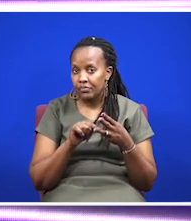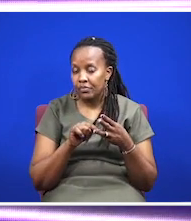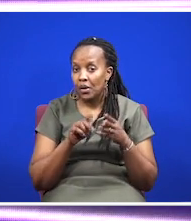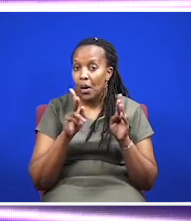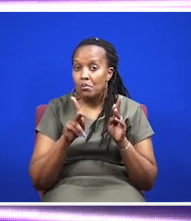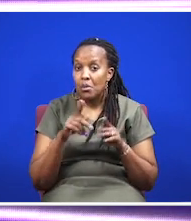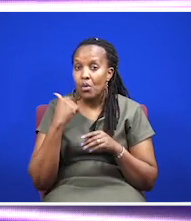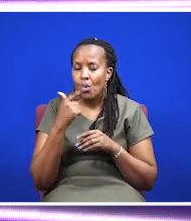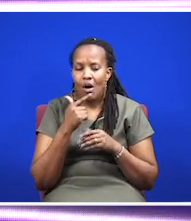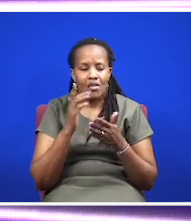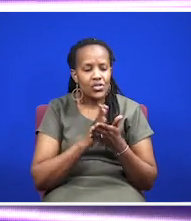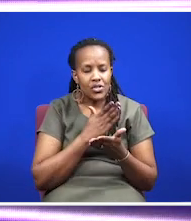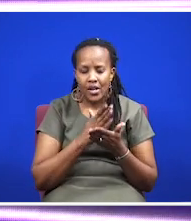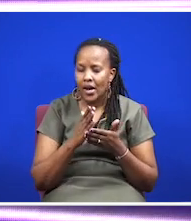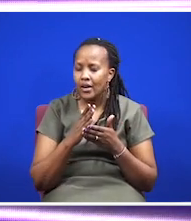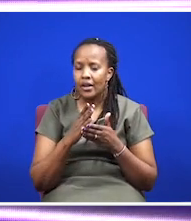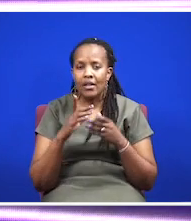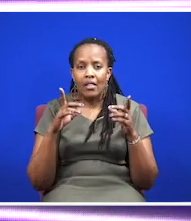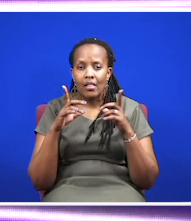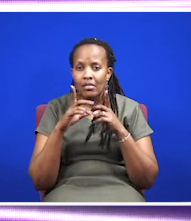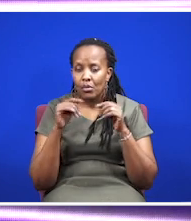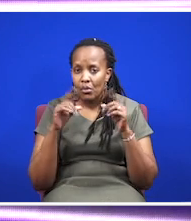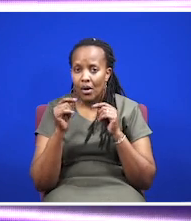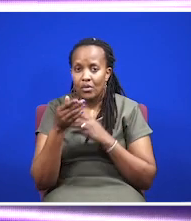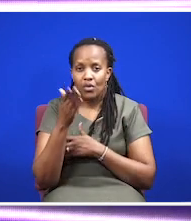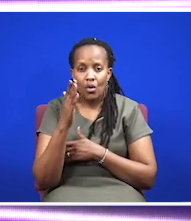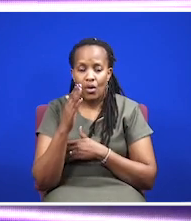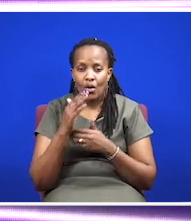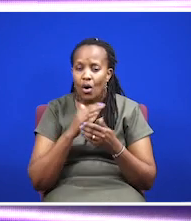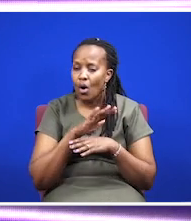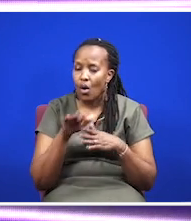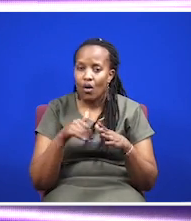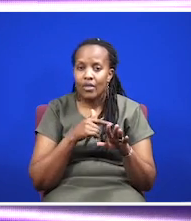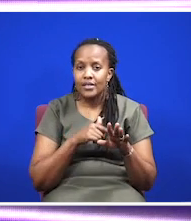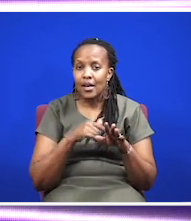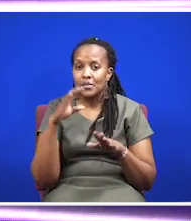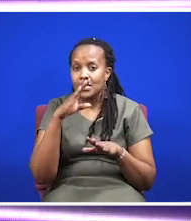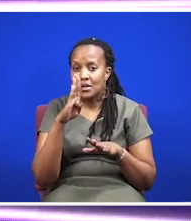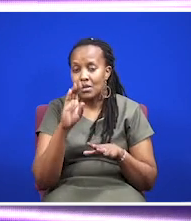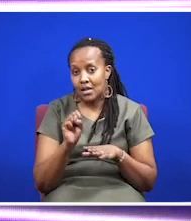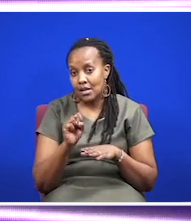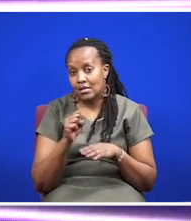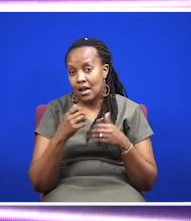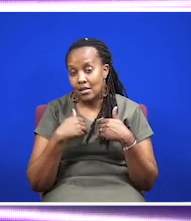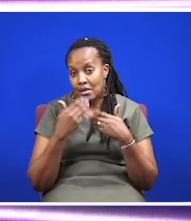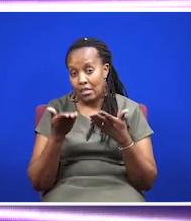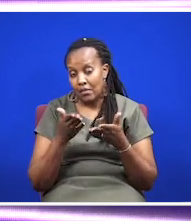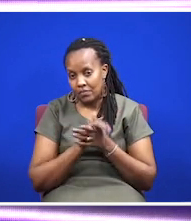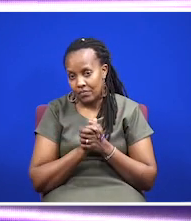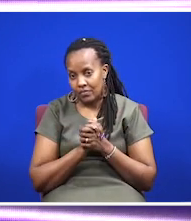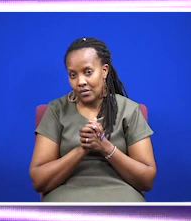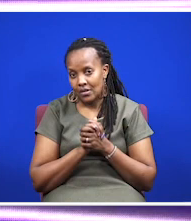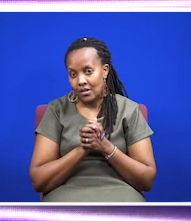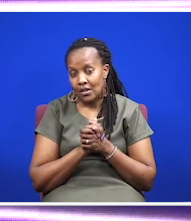and have shared the word of God over the period that CBS has been in operation. I want to thank God and